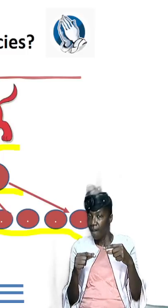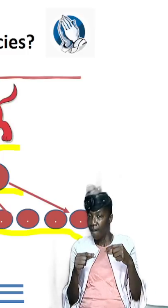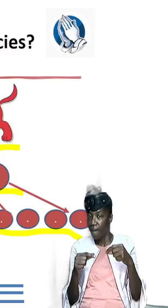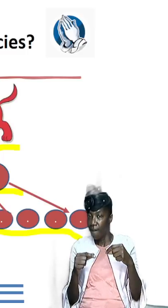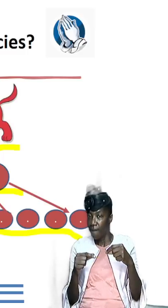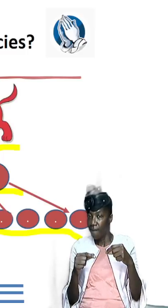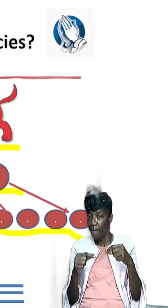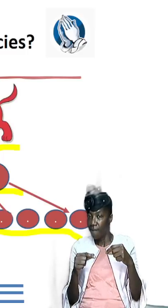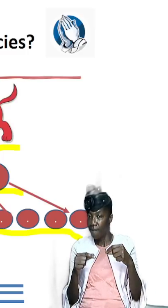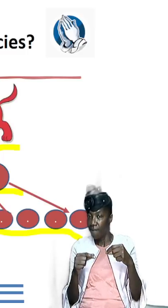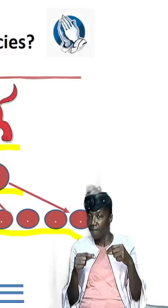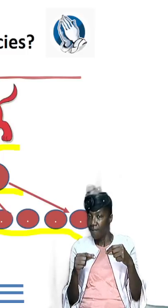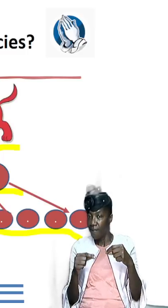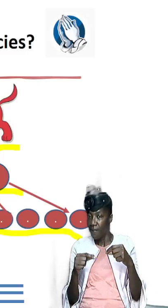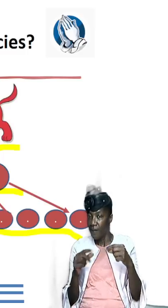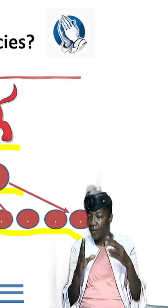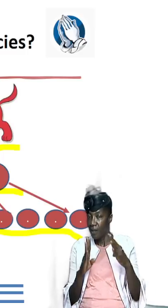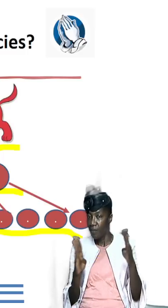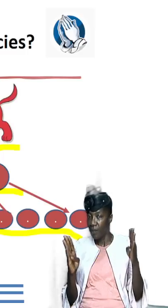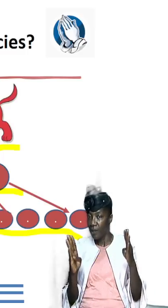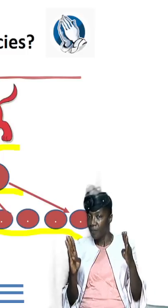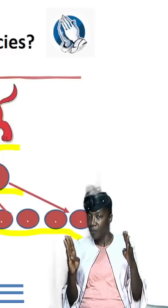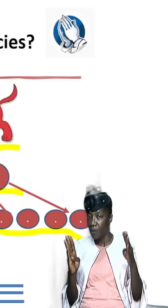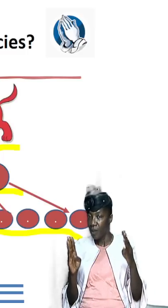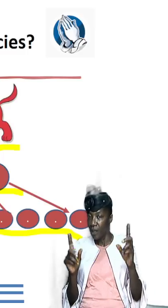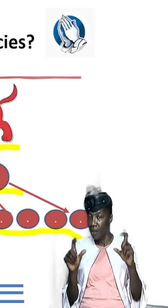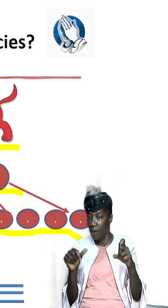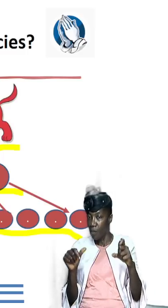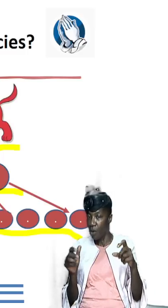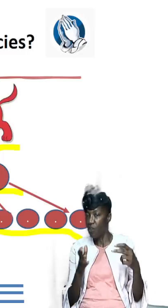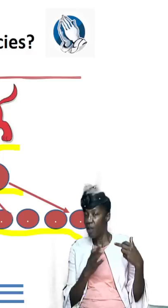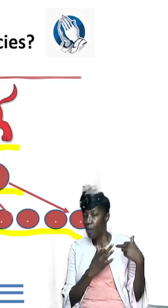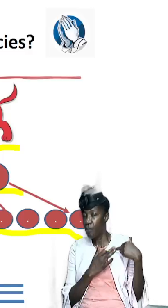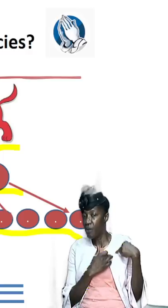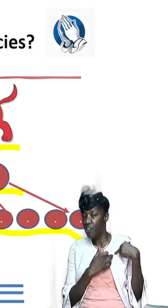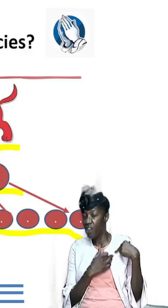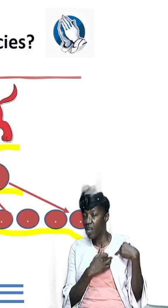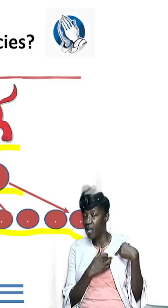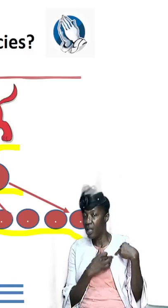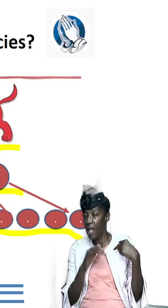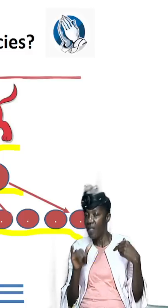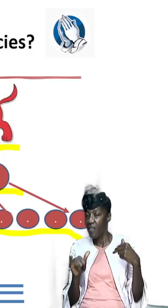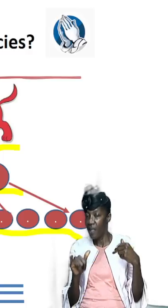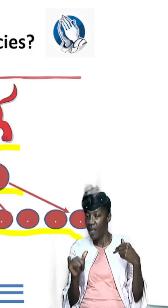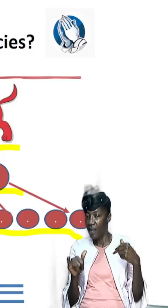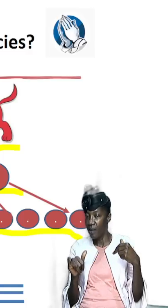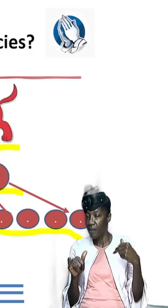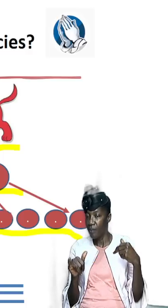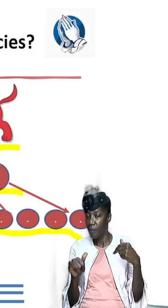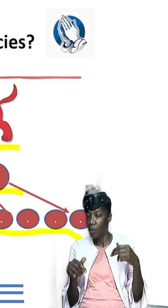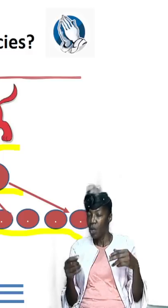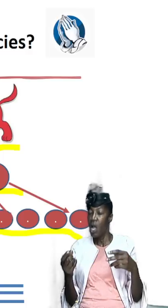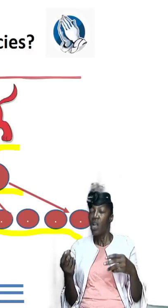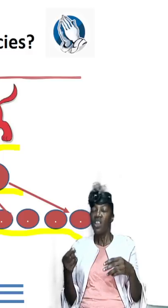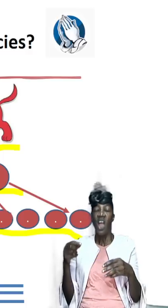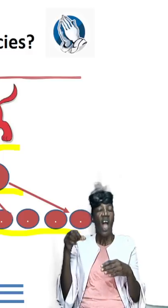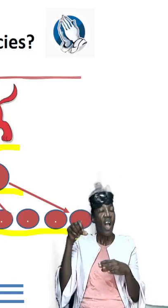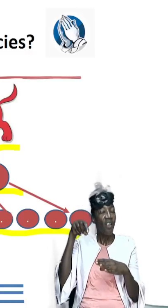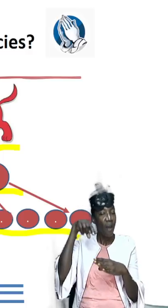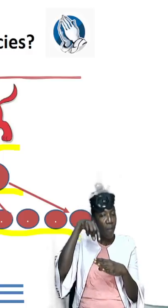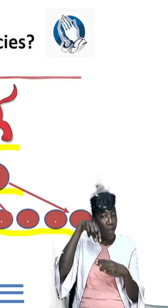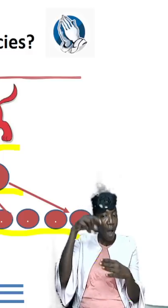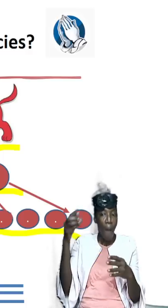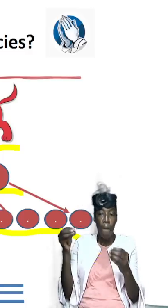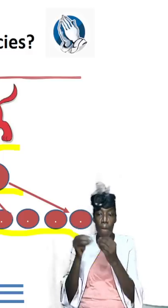totally massive. Then we must appreciate that the offspring, and the further down you go and the more